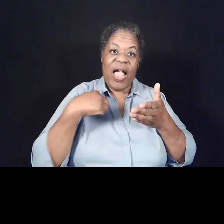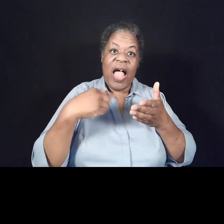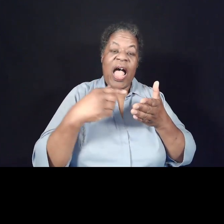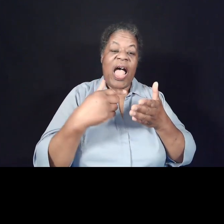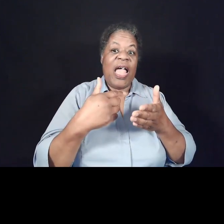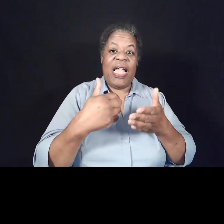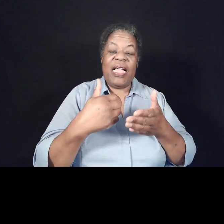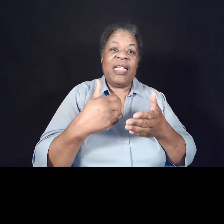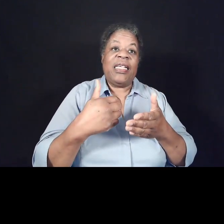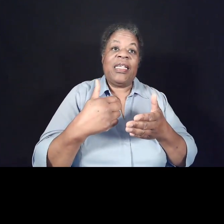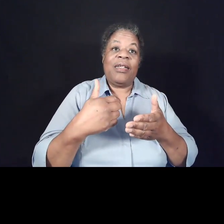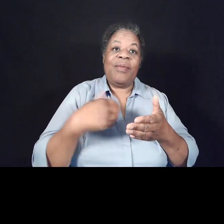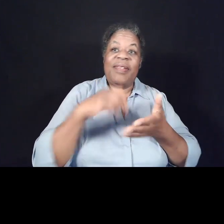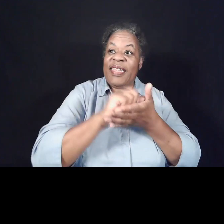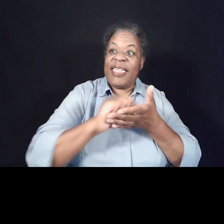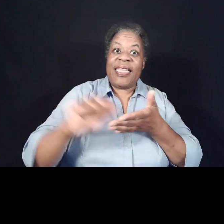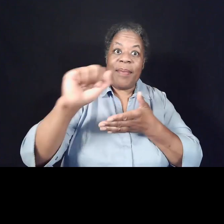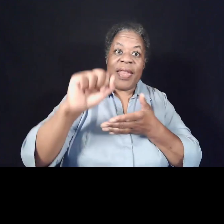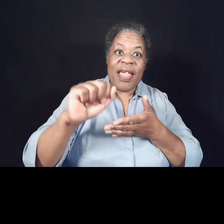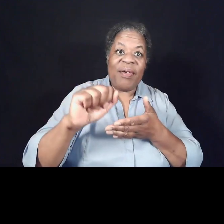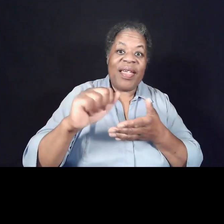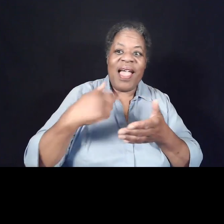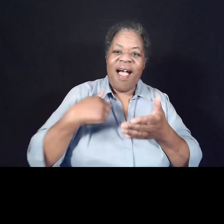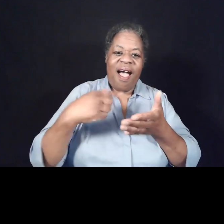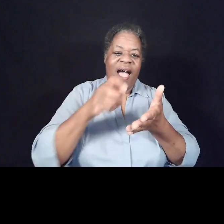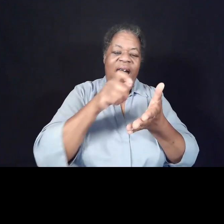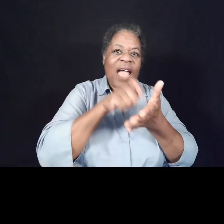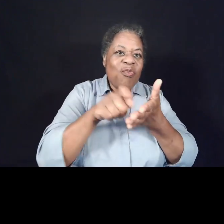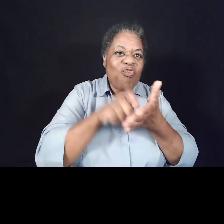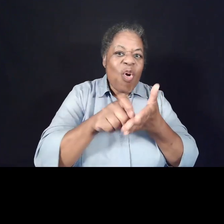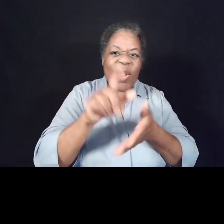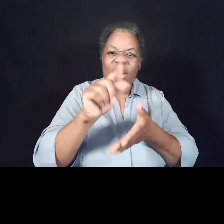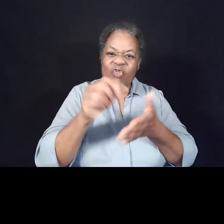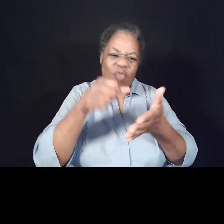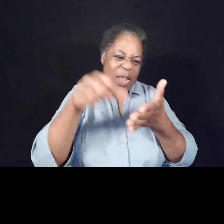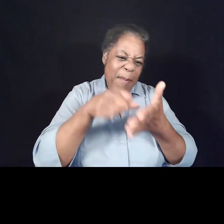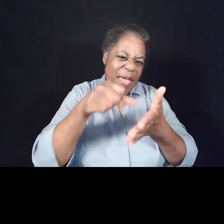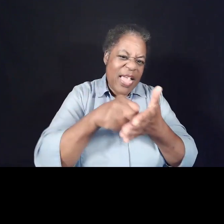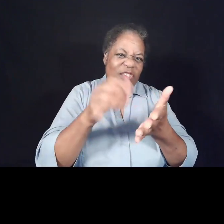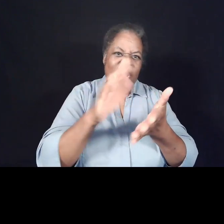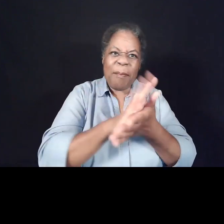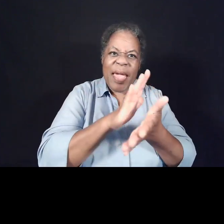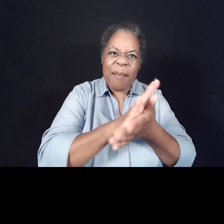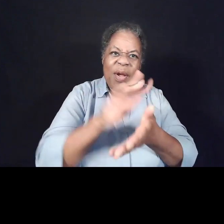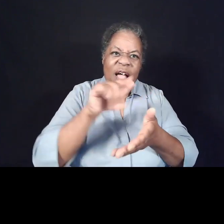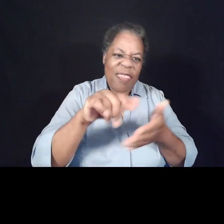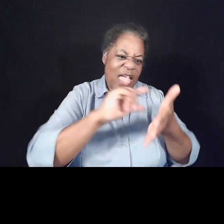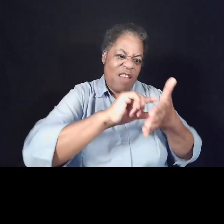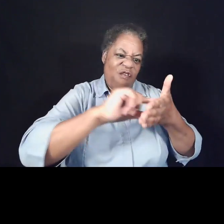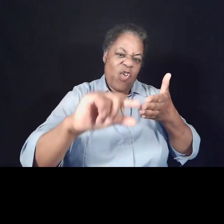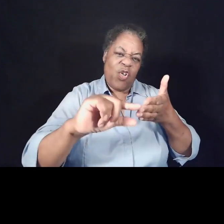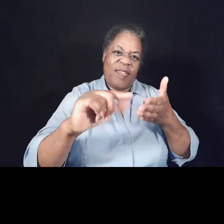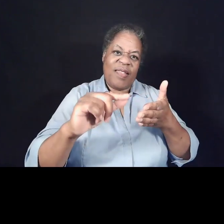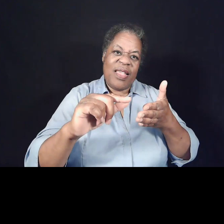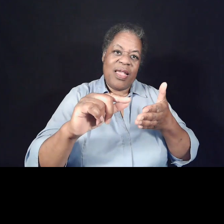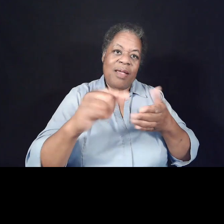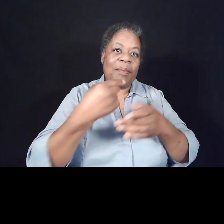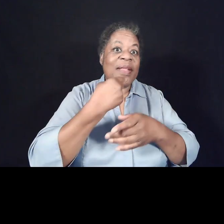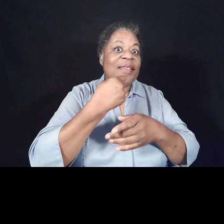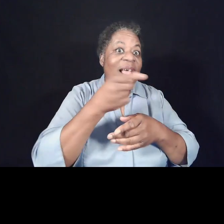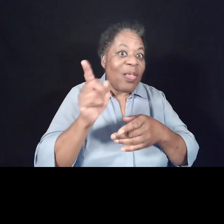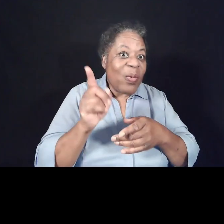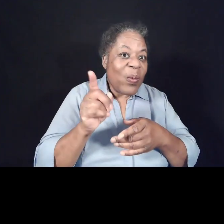20-page paper on this text back in seminary, and I'll spare you most of that. But I will tell you that I ended